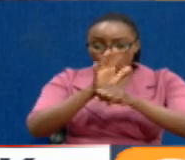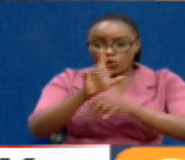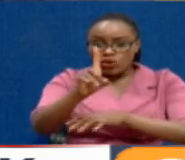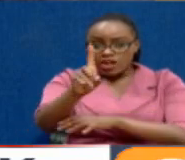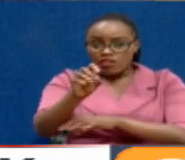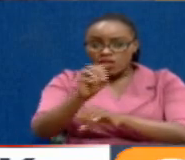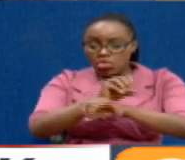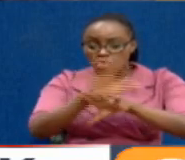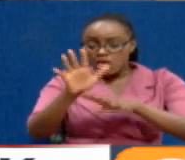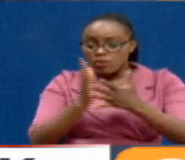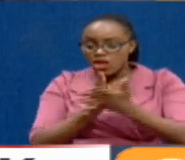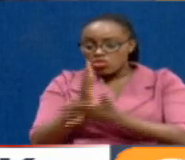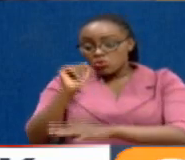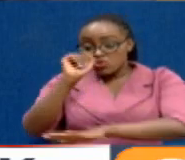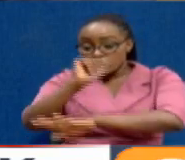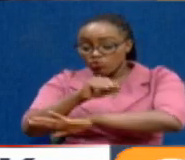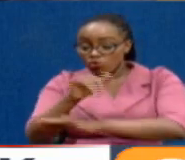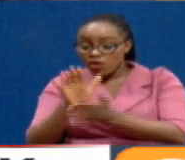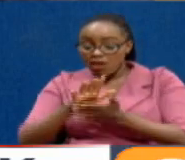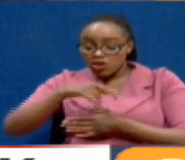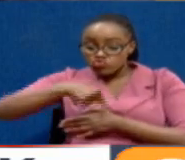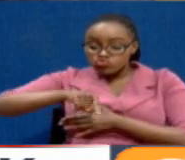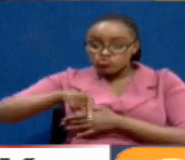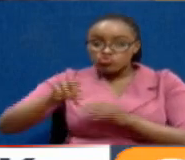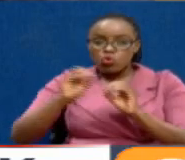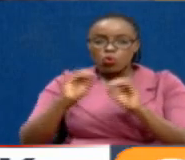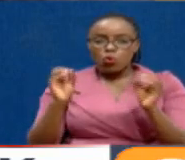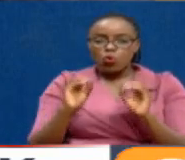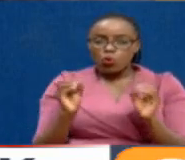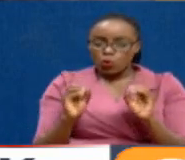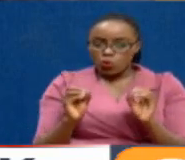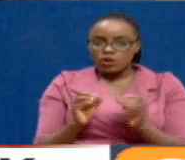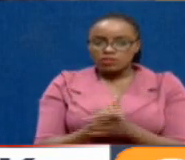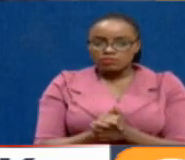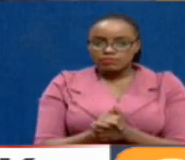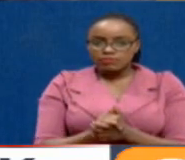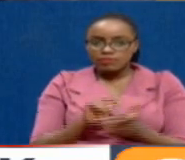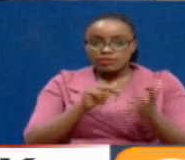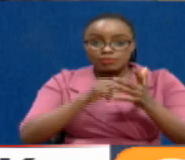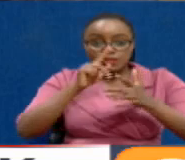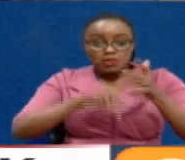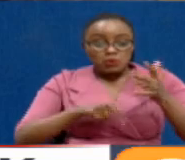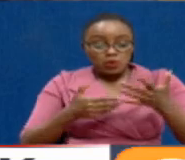being transmitted by this mode, but you never know what we might learn in the future. Okay. So